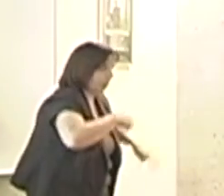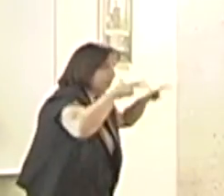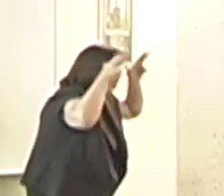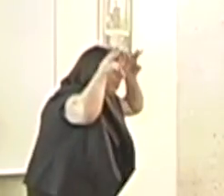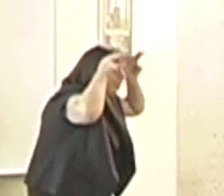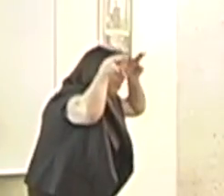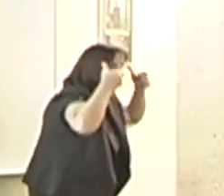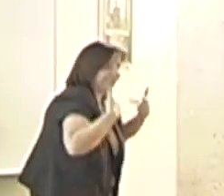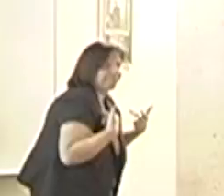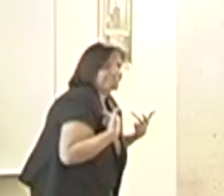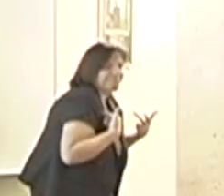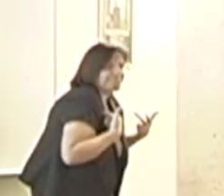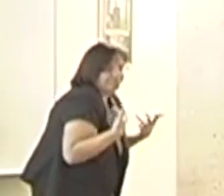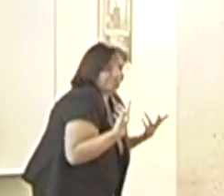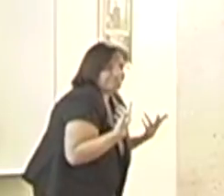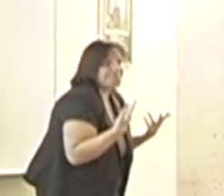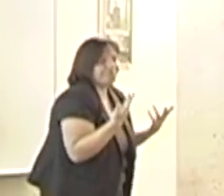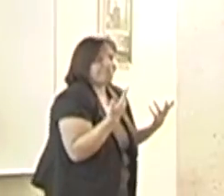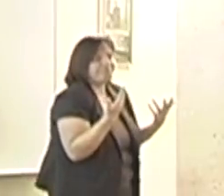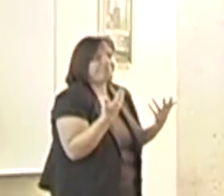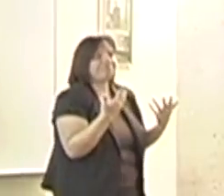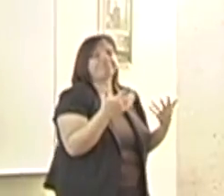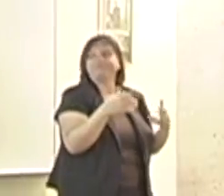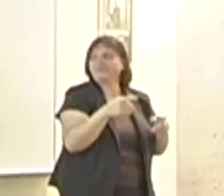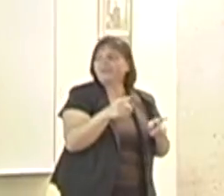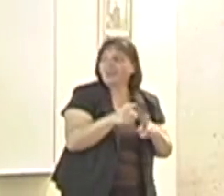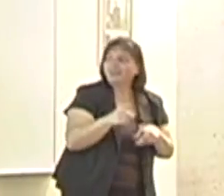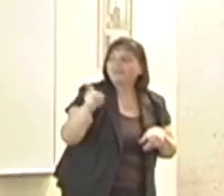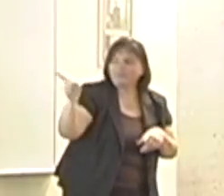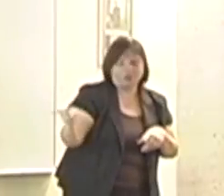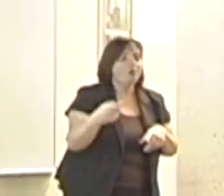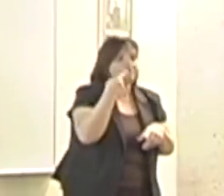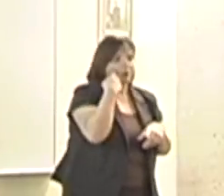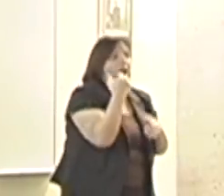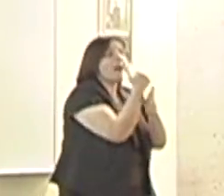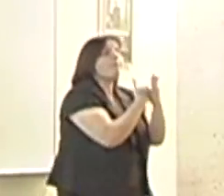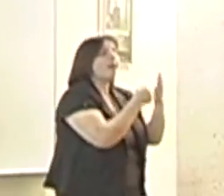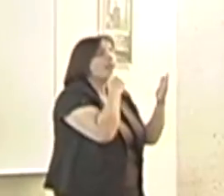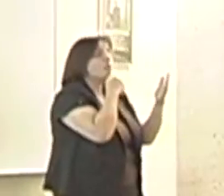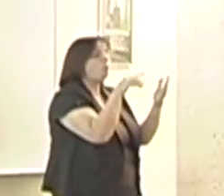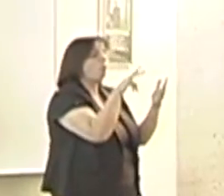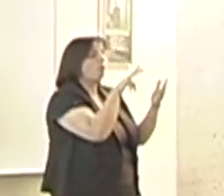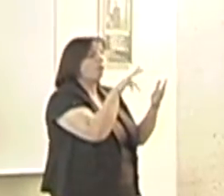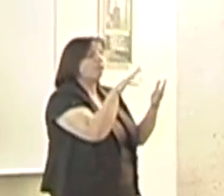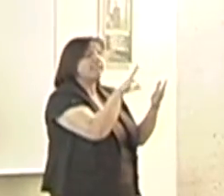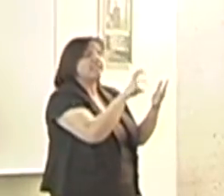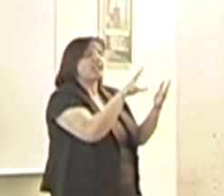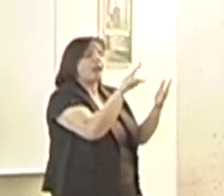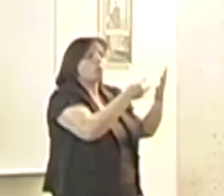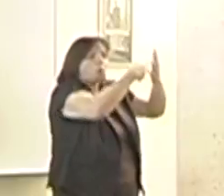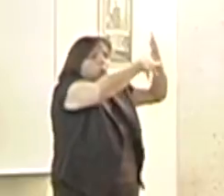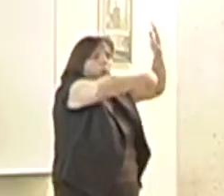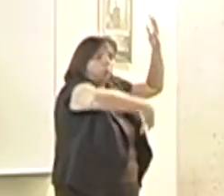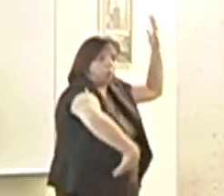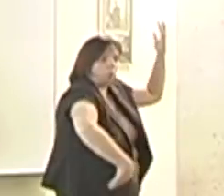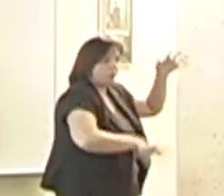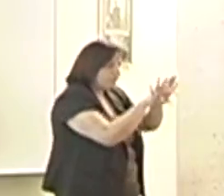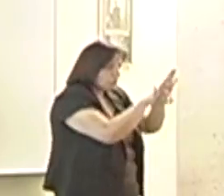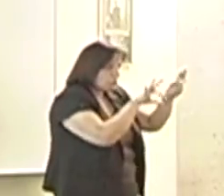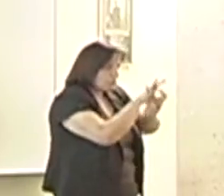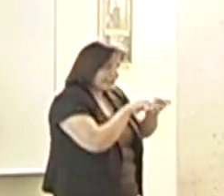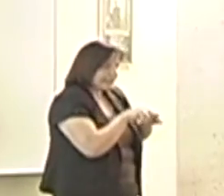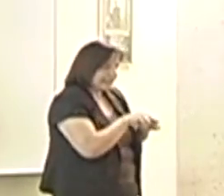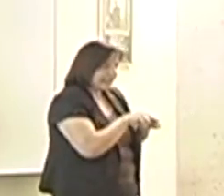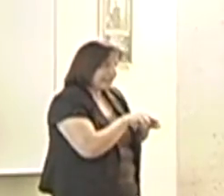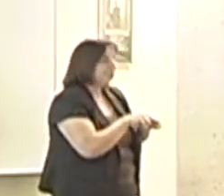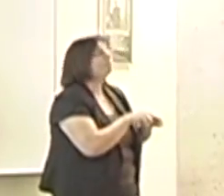enhance the iconicity of signs. So there are 20 tokens of these signs in our database. The child only has to add in the second hand. That's not